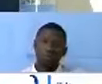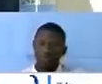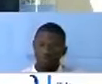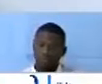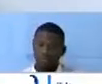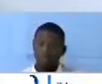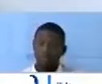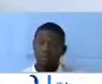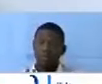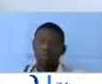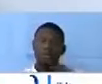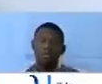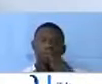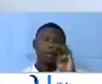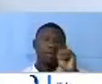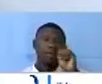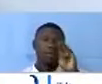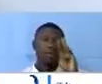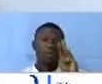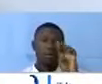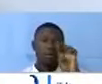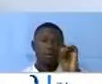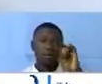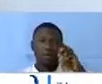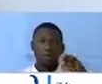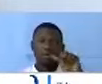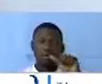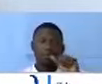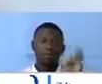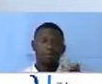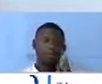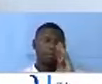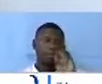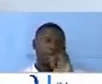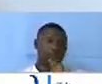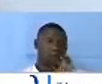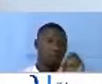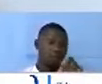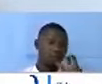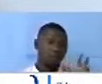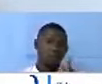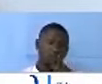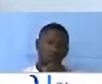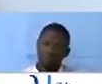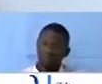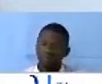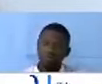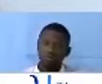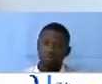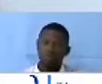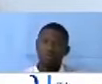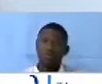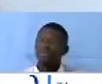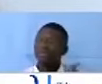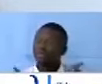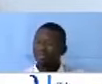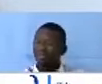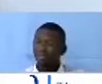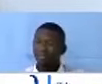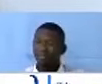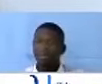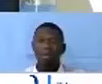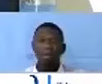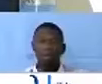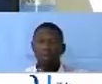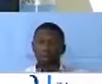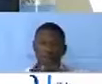Ibrahim Abaro. You also deny. Lo we di nga ko. It's the same trend. Lo lo bena one wila rek. All these people are lying